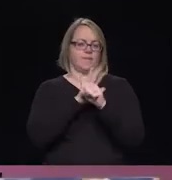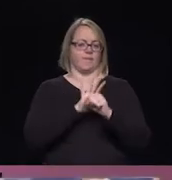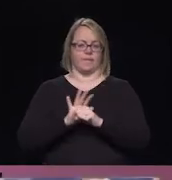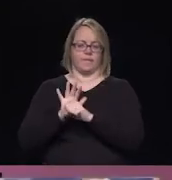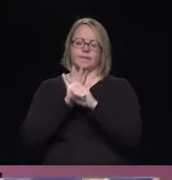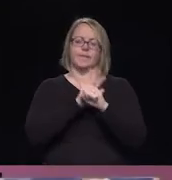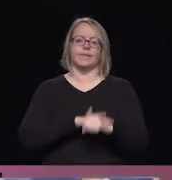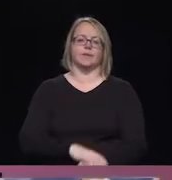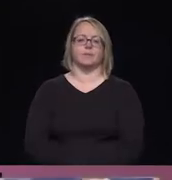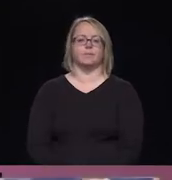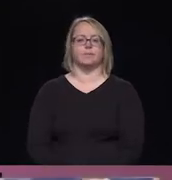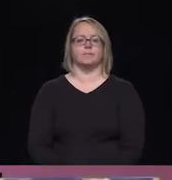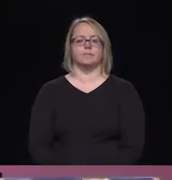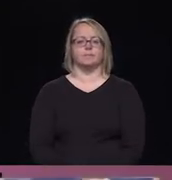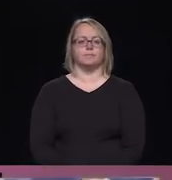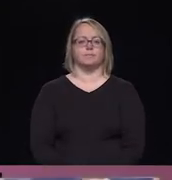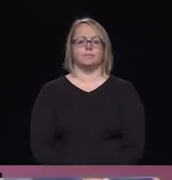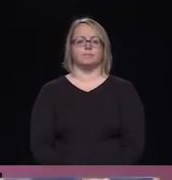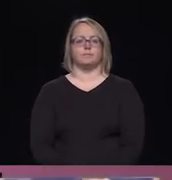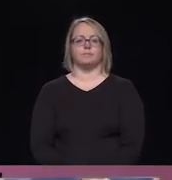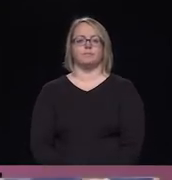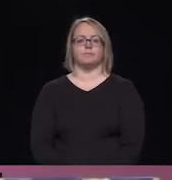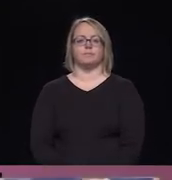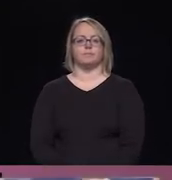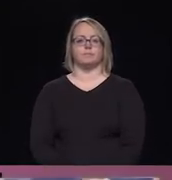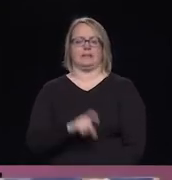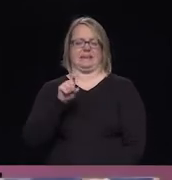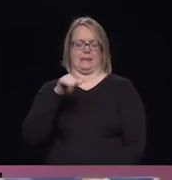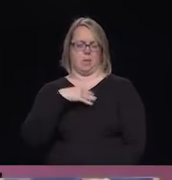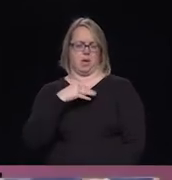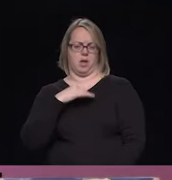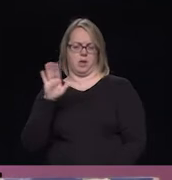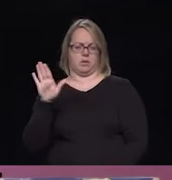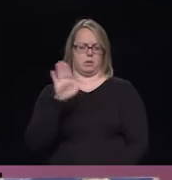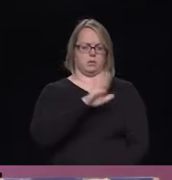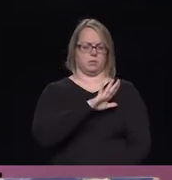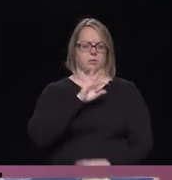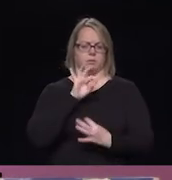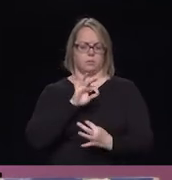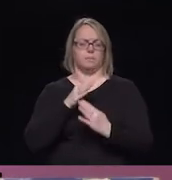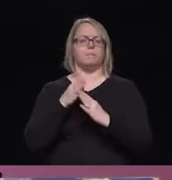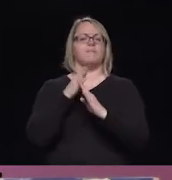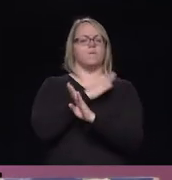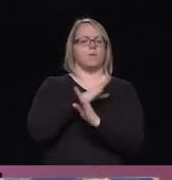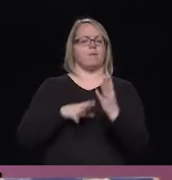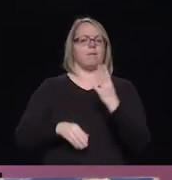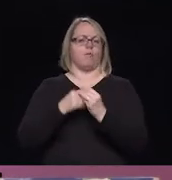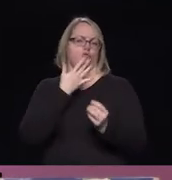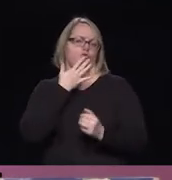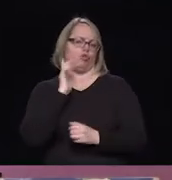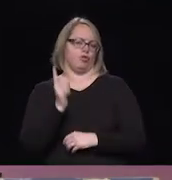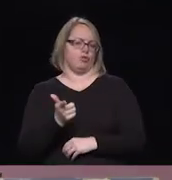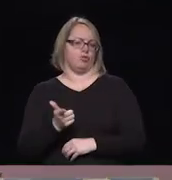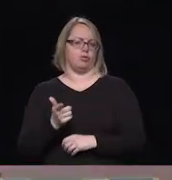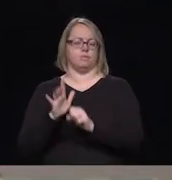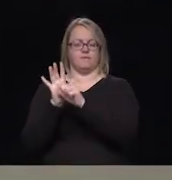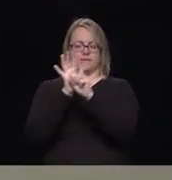sometimes we do a little bit of a primer so that the colors pop out better.